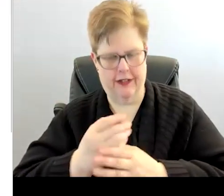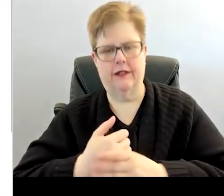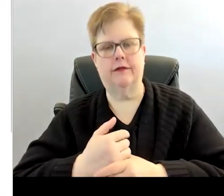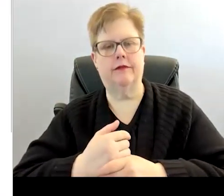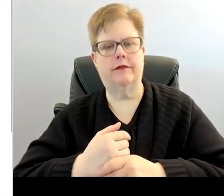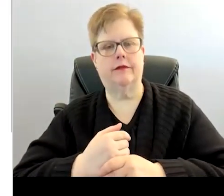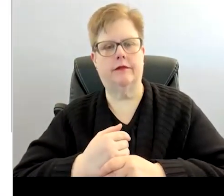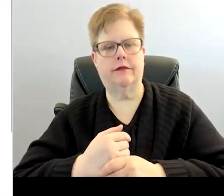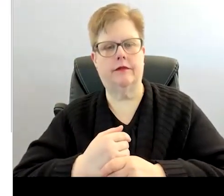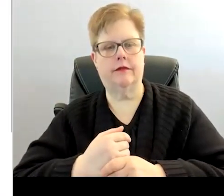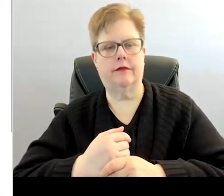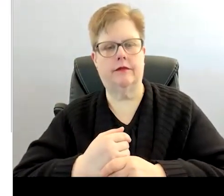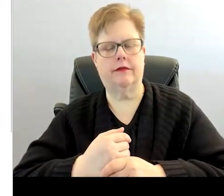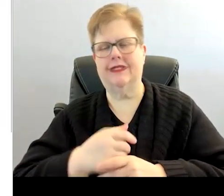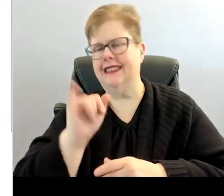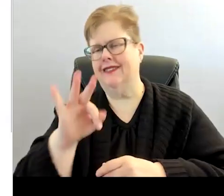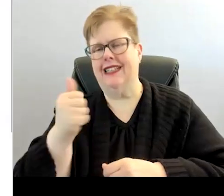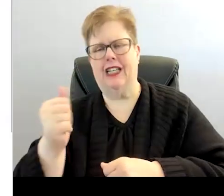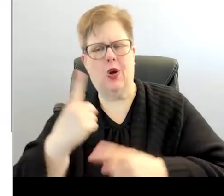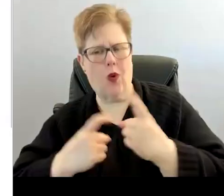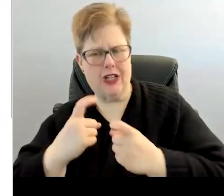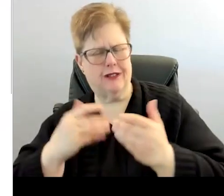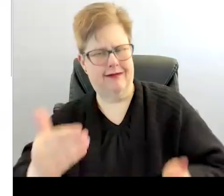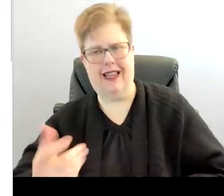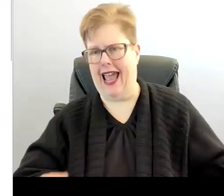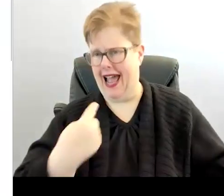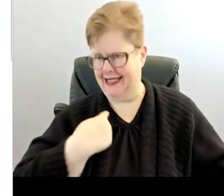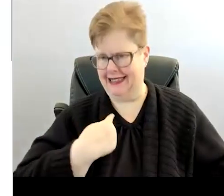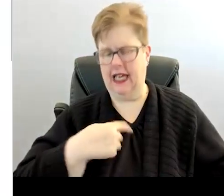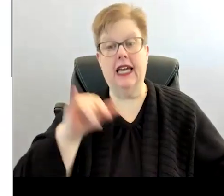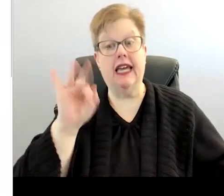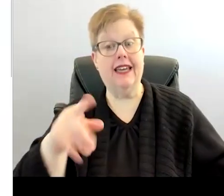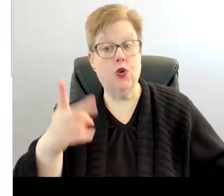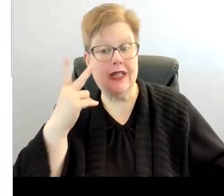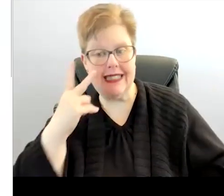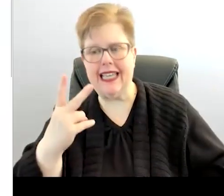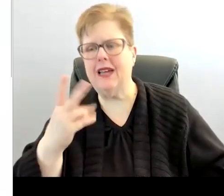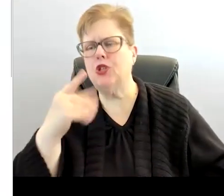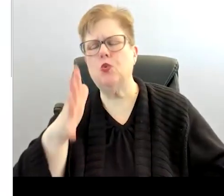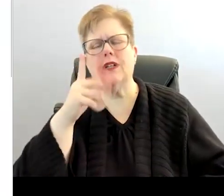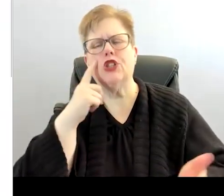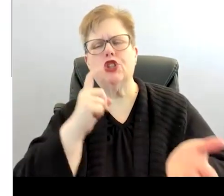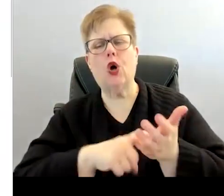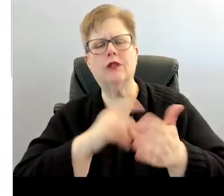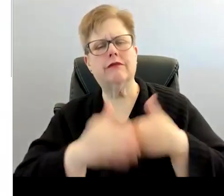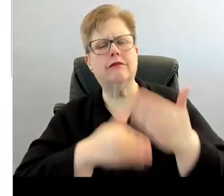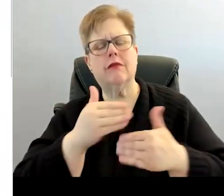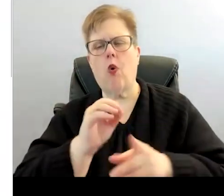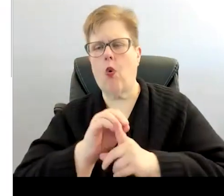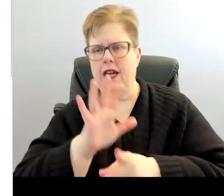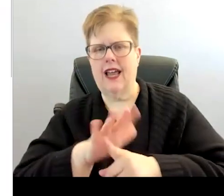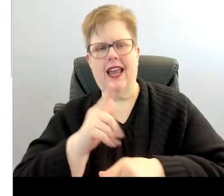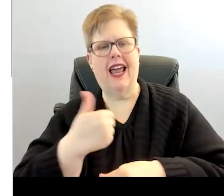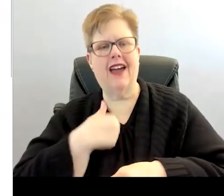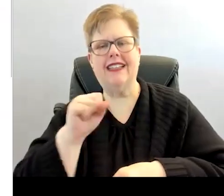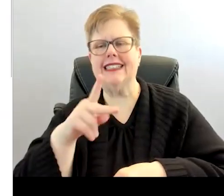And so if you have questions, ask us. If you see, because you'll notice as you move through orientation, there's a